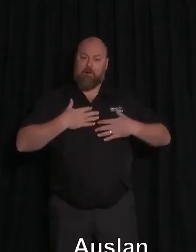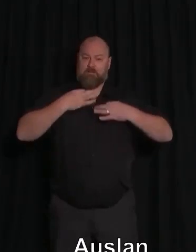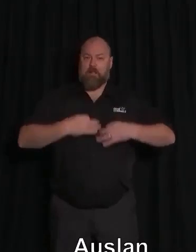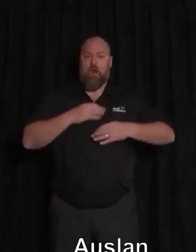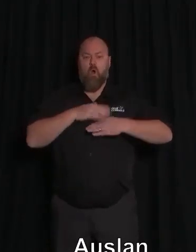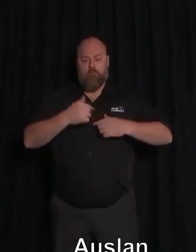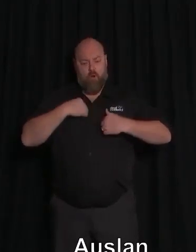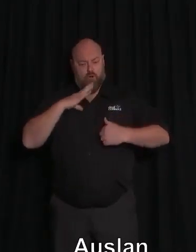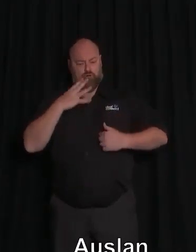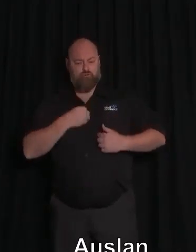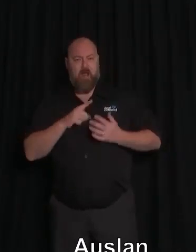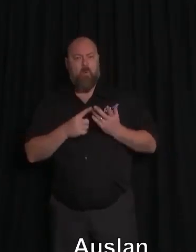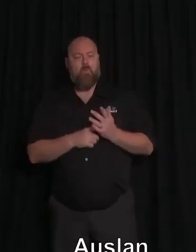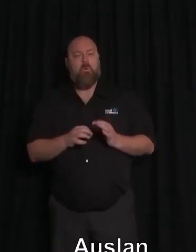persons